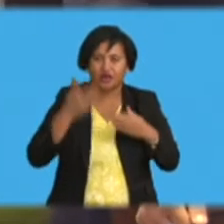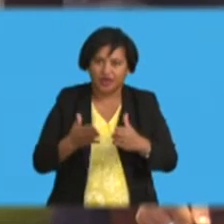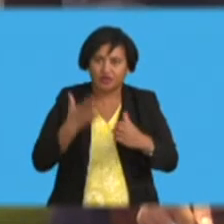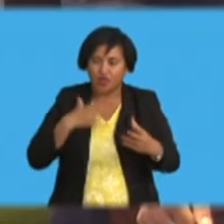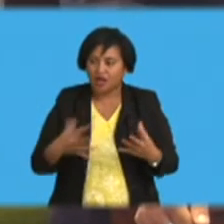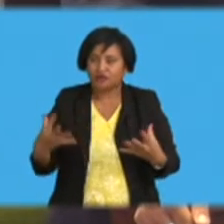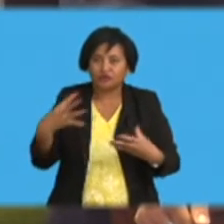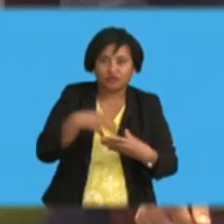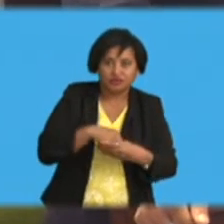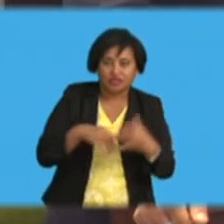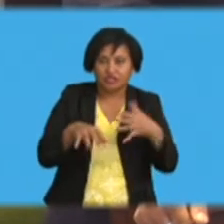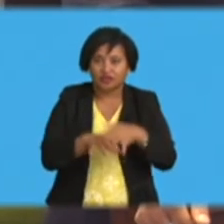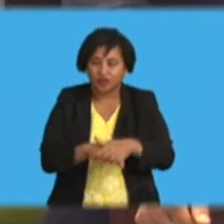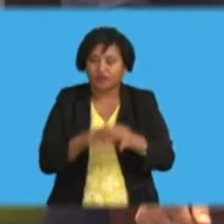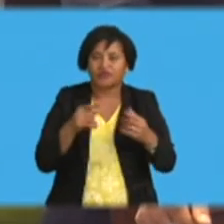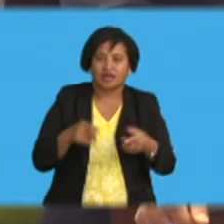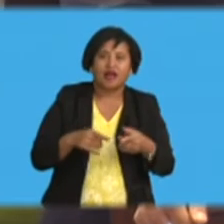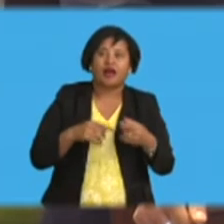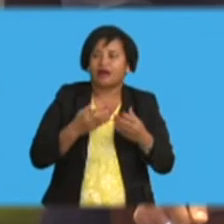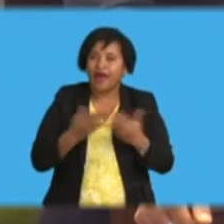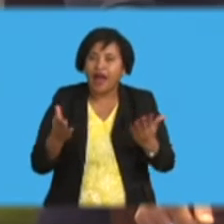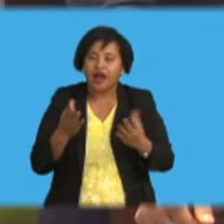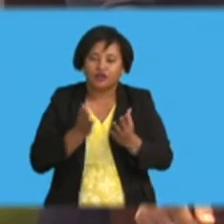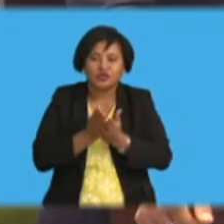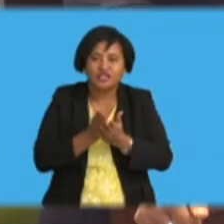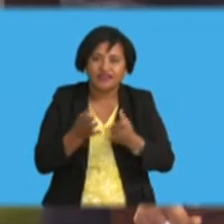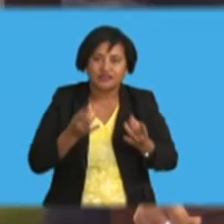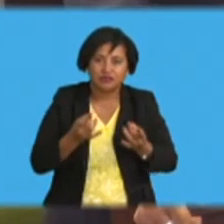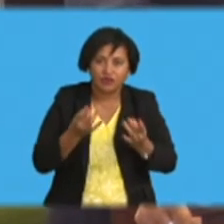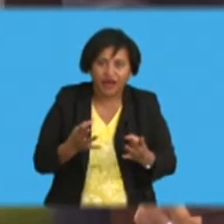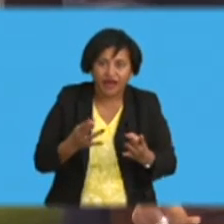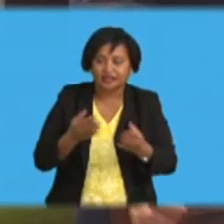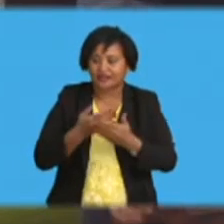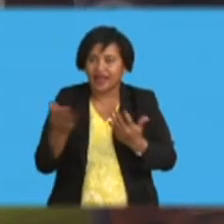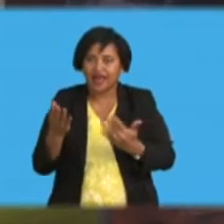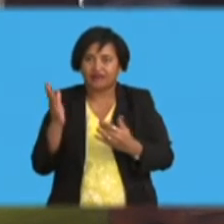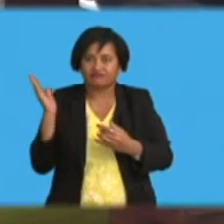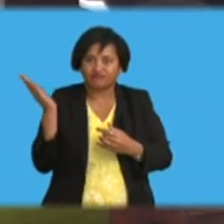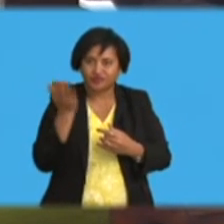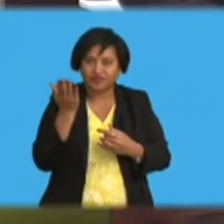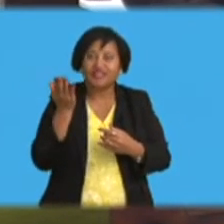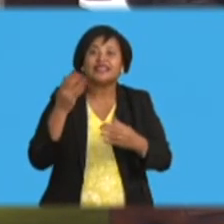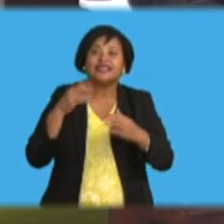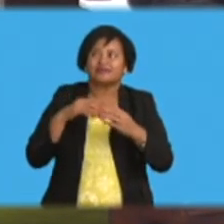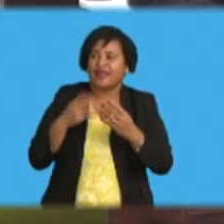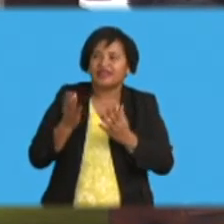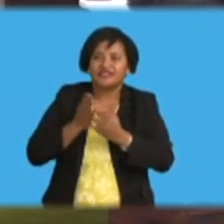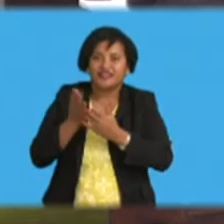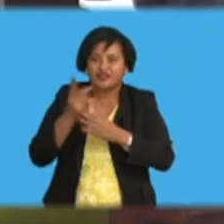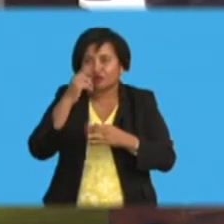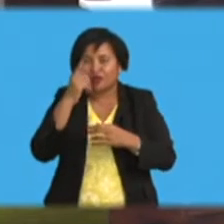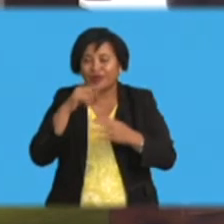modern customer service delivery and recovery tactics with our world-renowned Fijian hospitality in the sky, Madam Speaker. As you know, Madam Speaker,